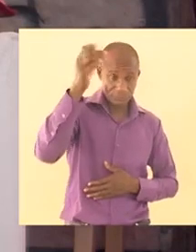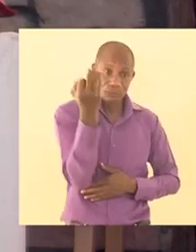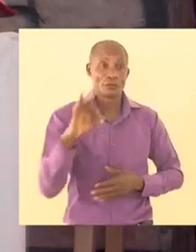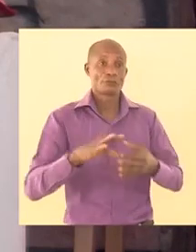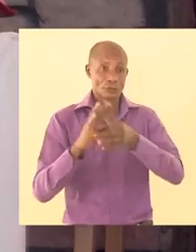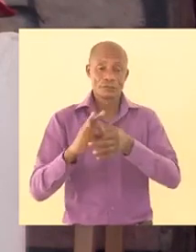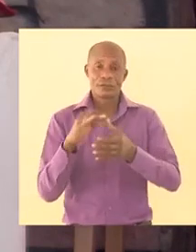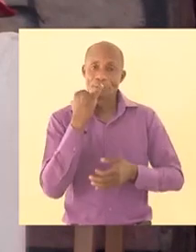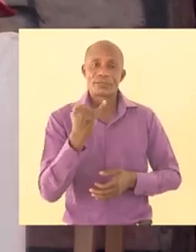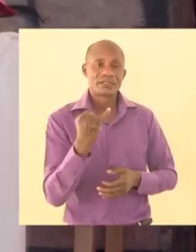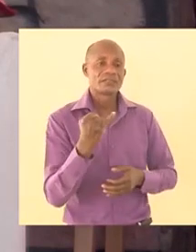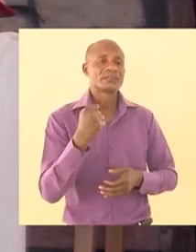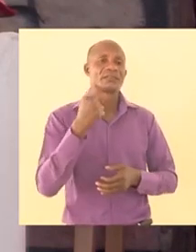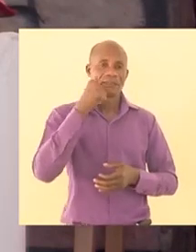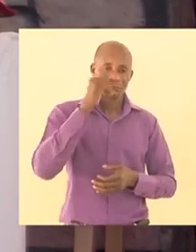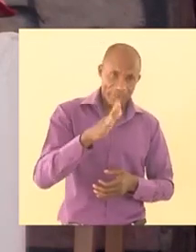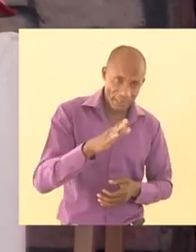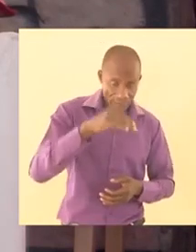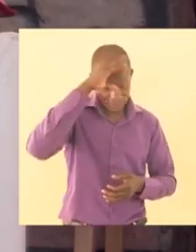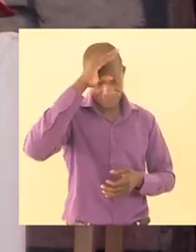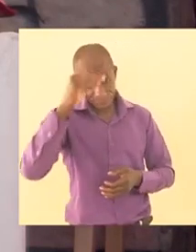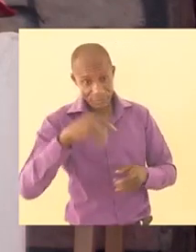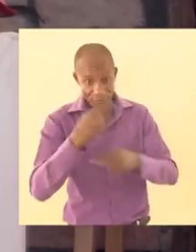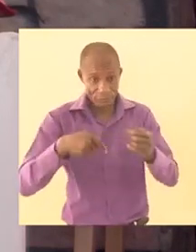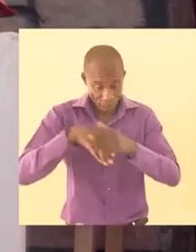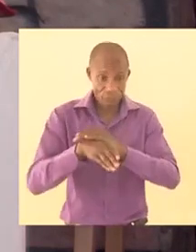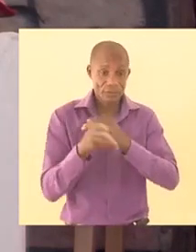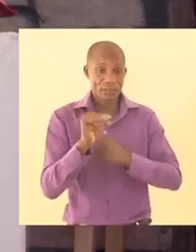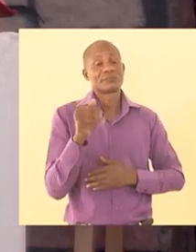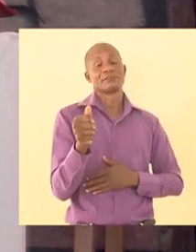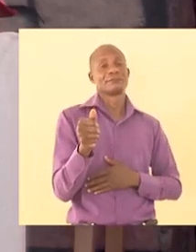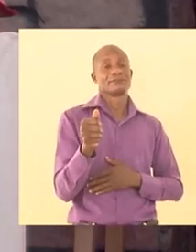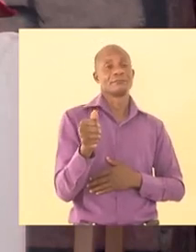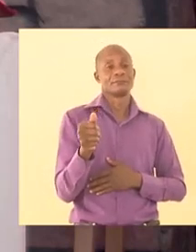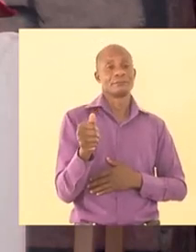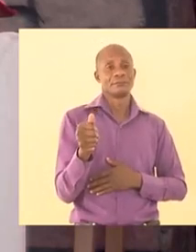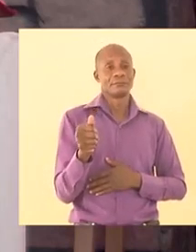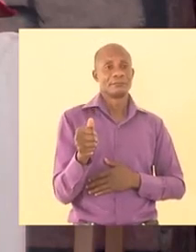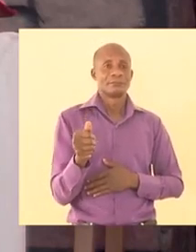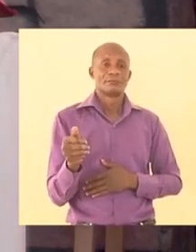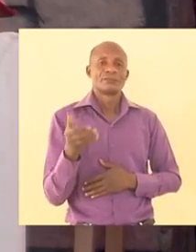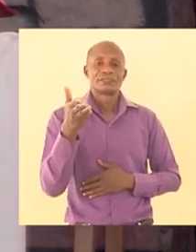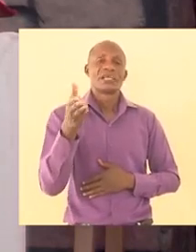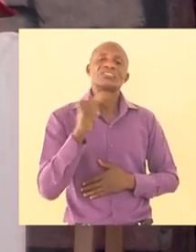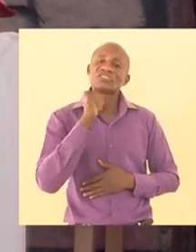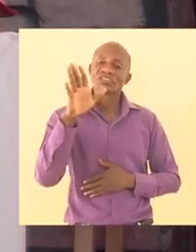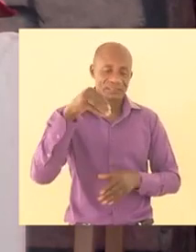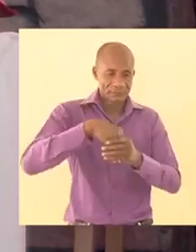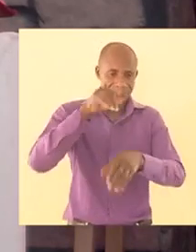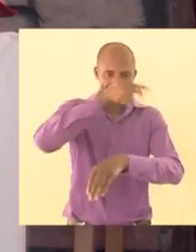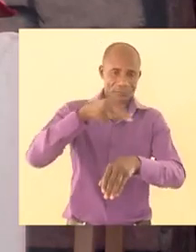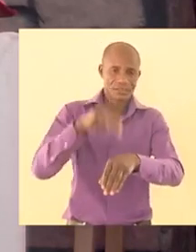copulation is a male going into female, something like that. There is nothing in